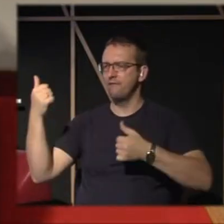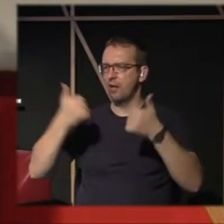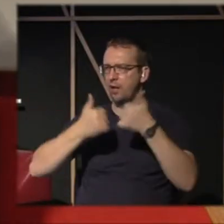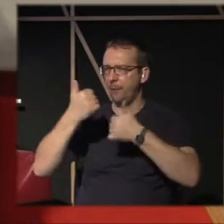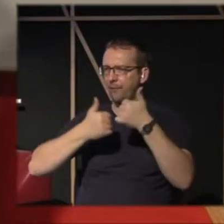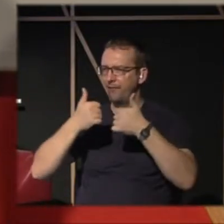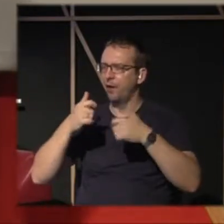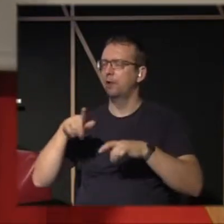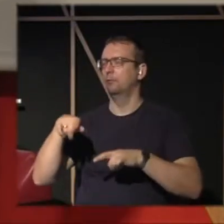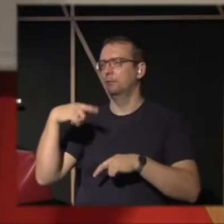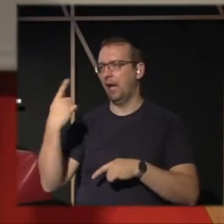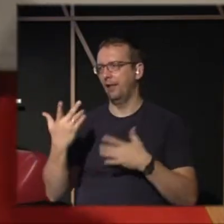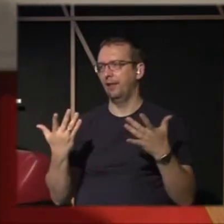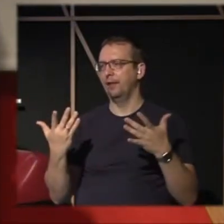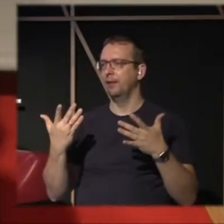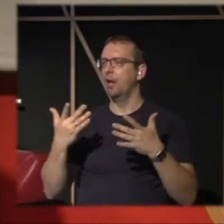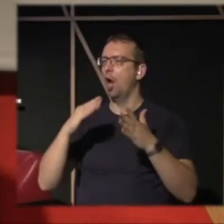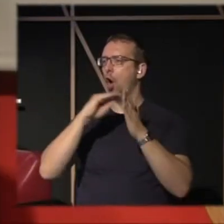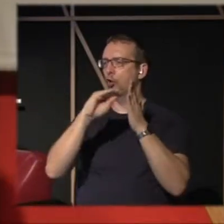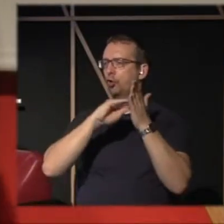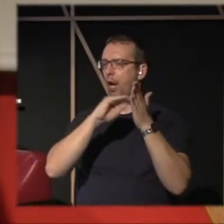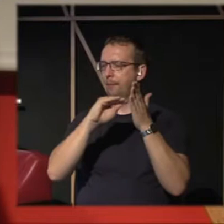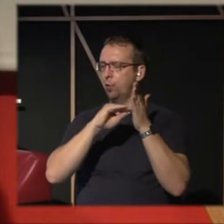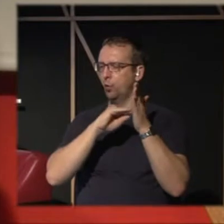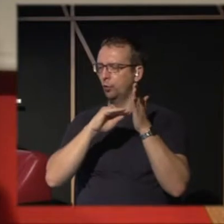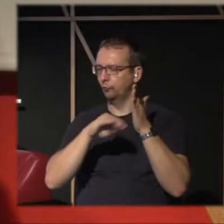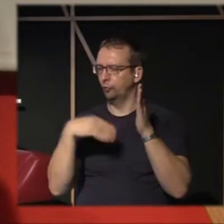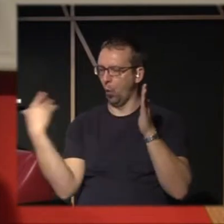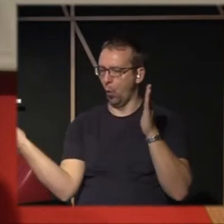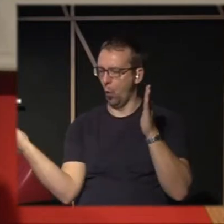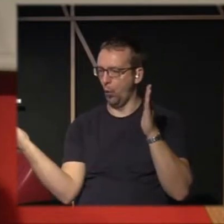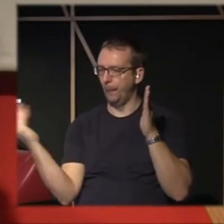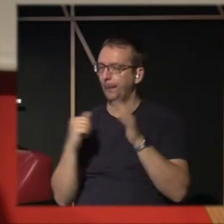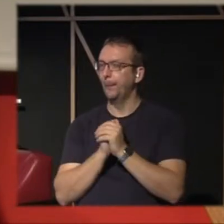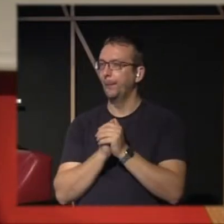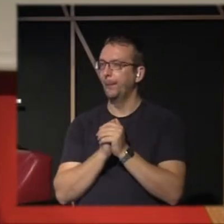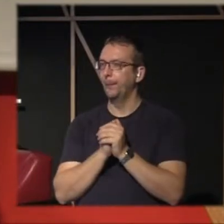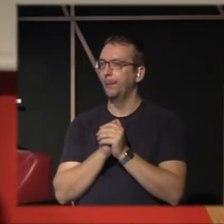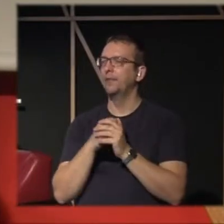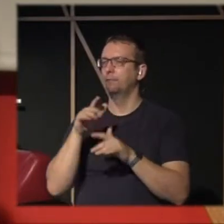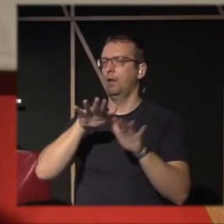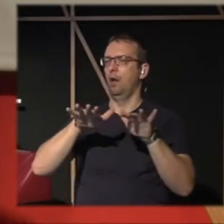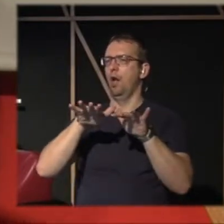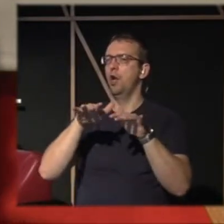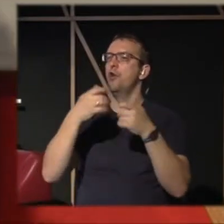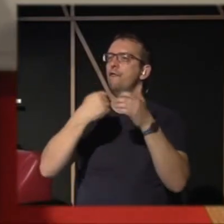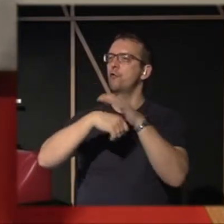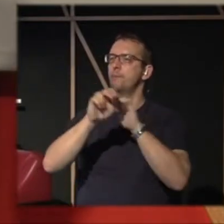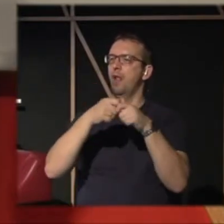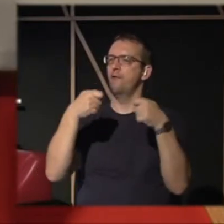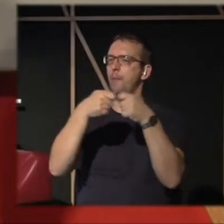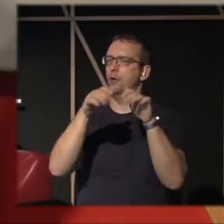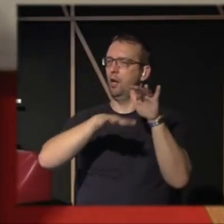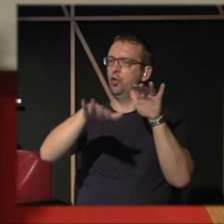the candidates. So each of these national associations and clubs are confronted